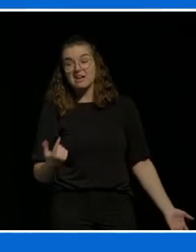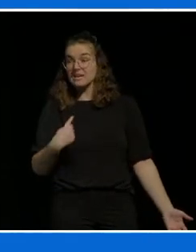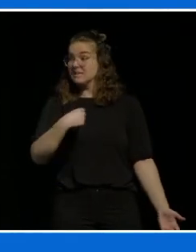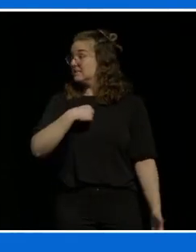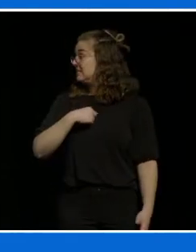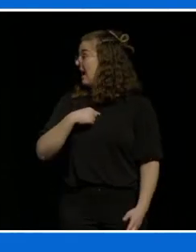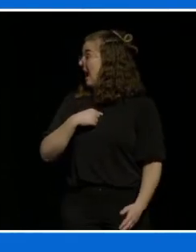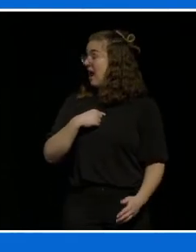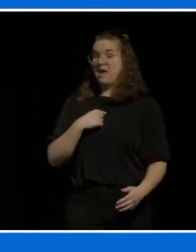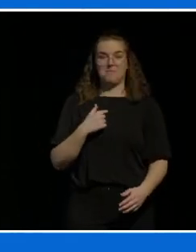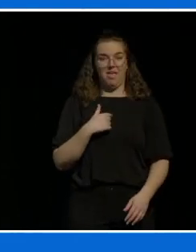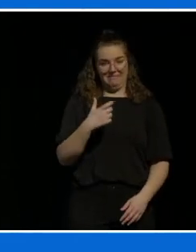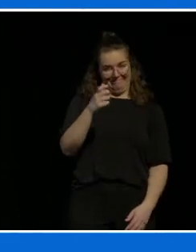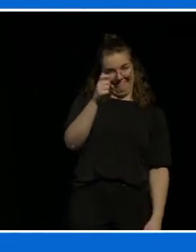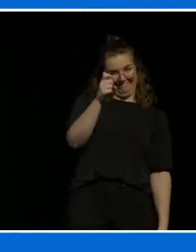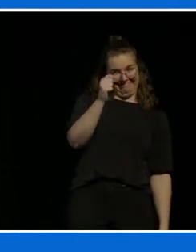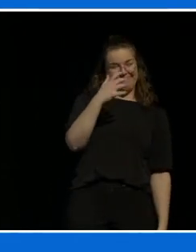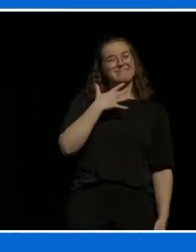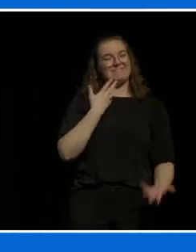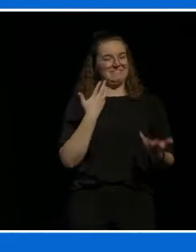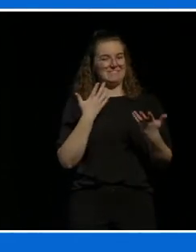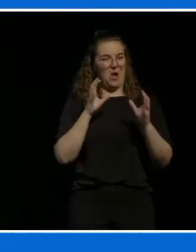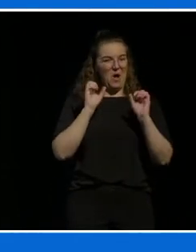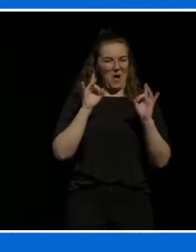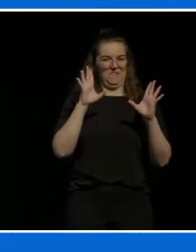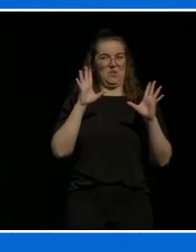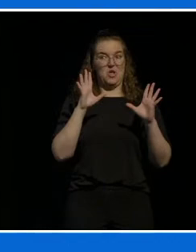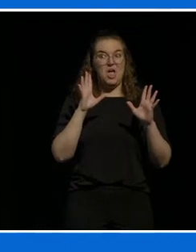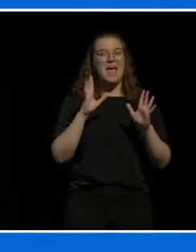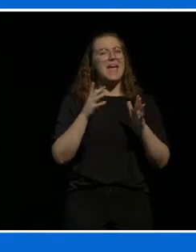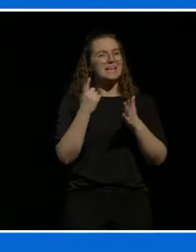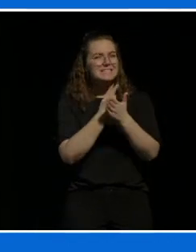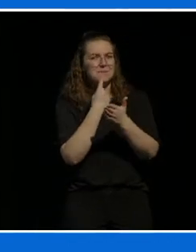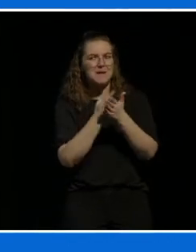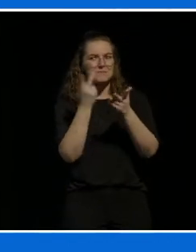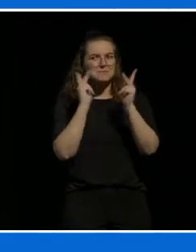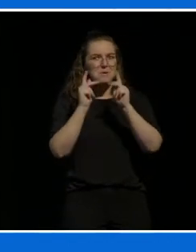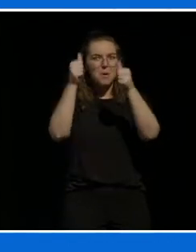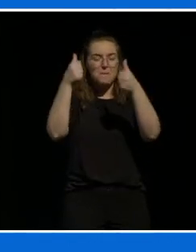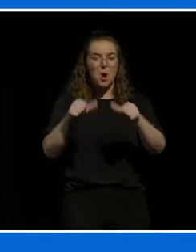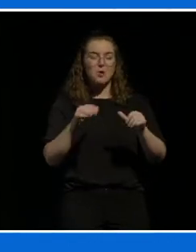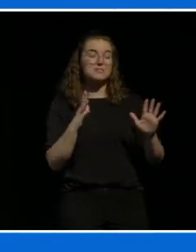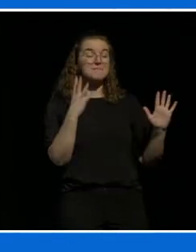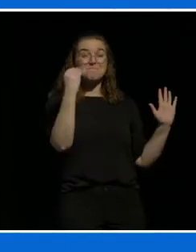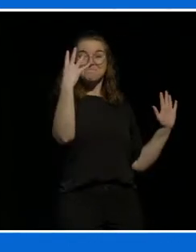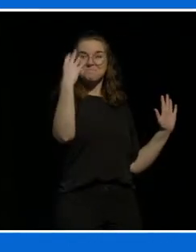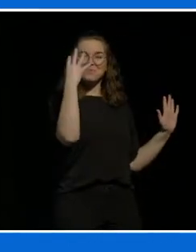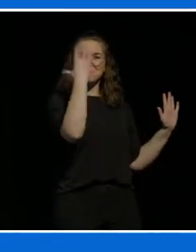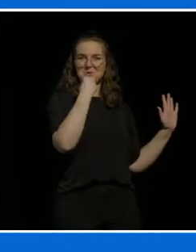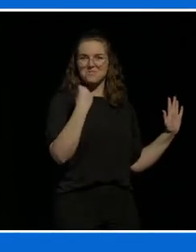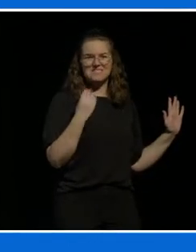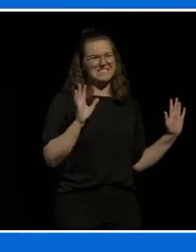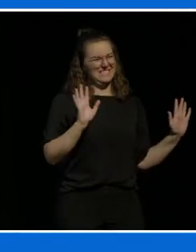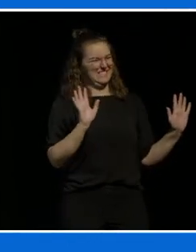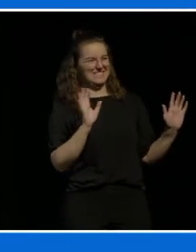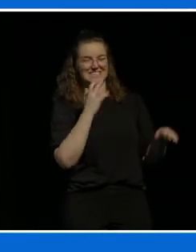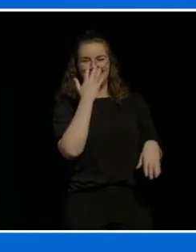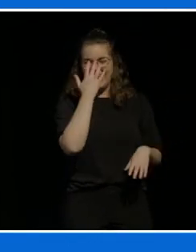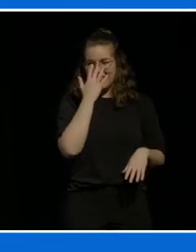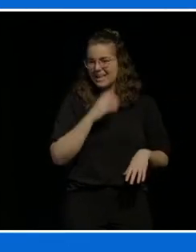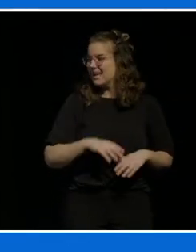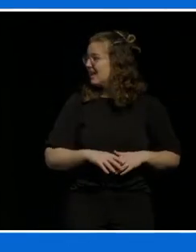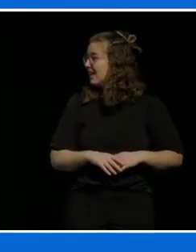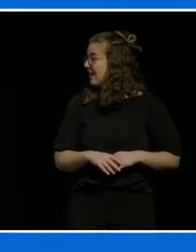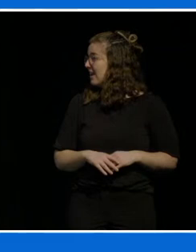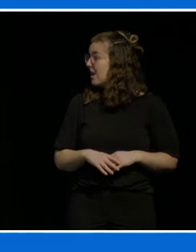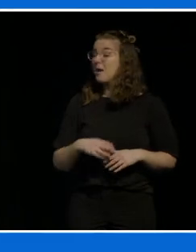here with like triple chins under here, yeah. And I see these glam shots on BeReal. I'm like, what is going on? Yeah. I hate to say it though, but I definitely saw a